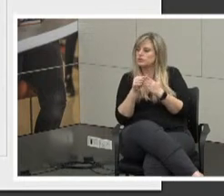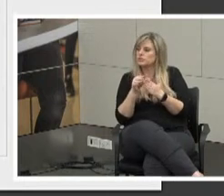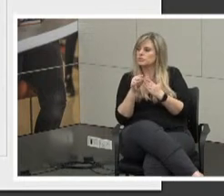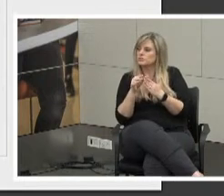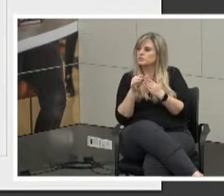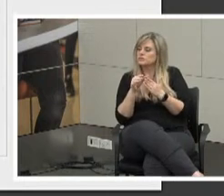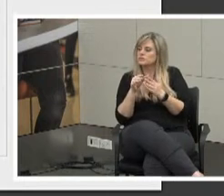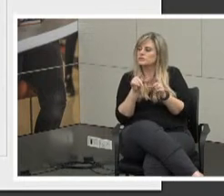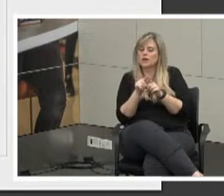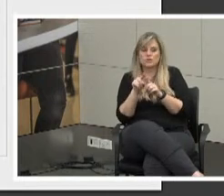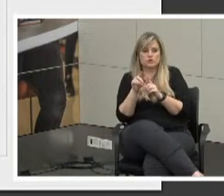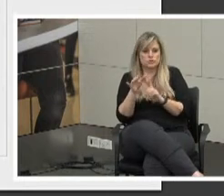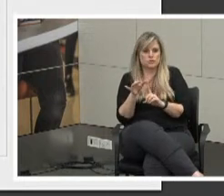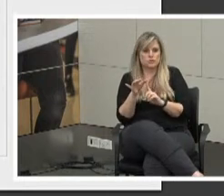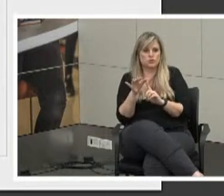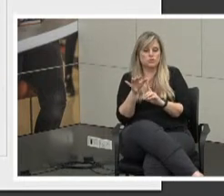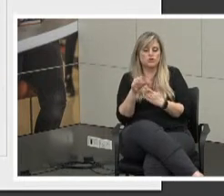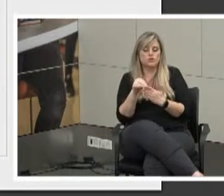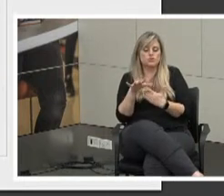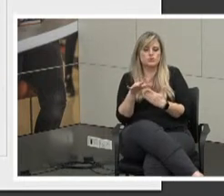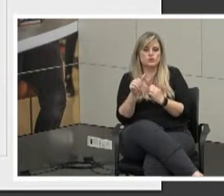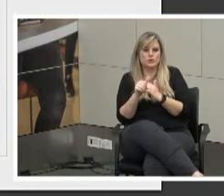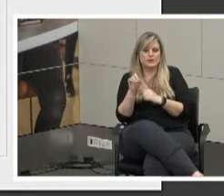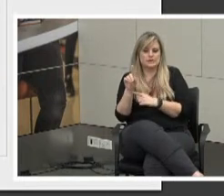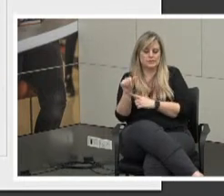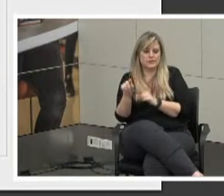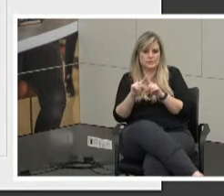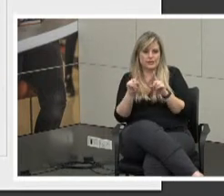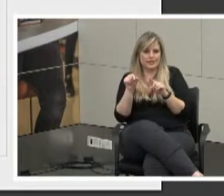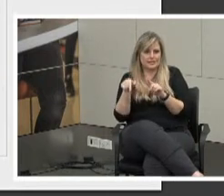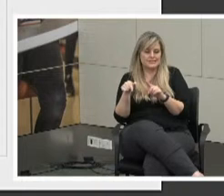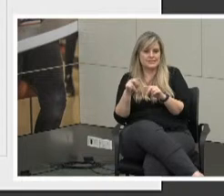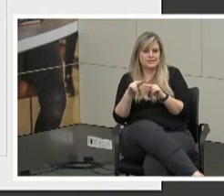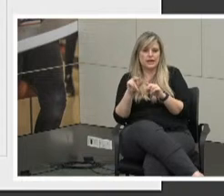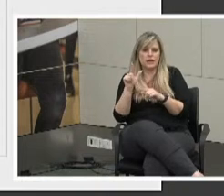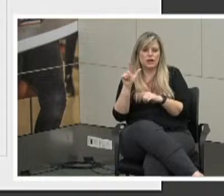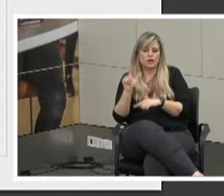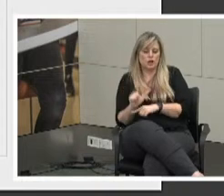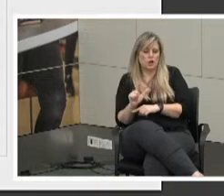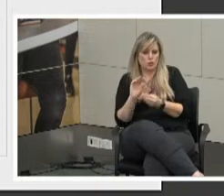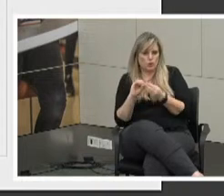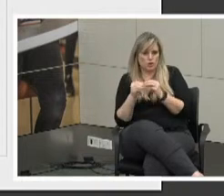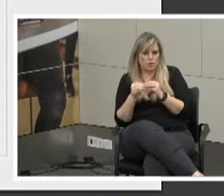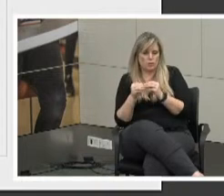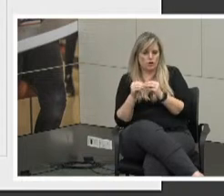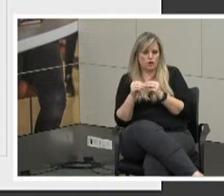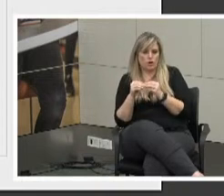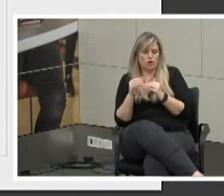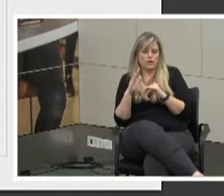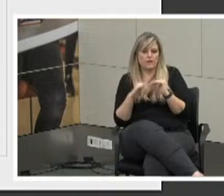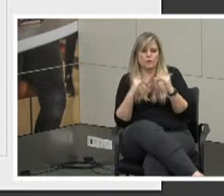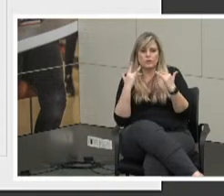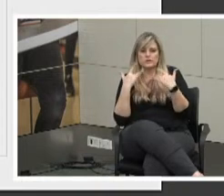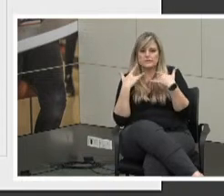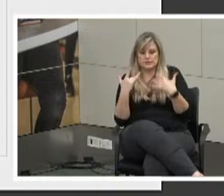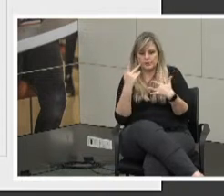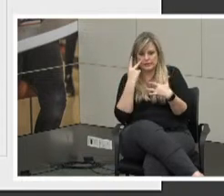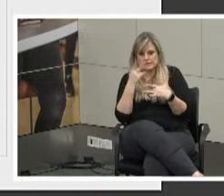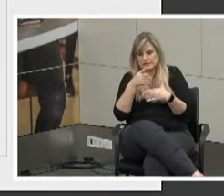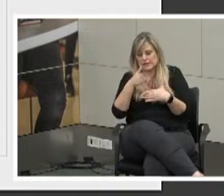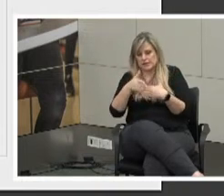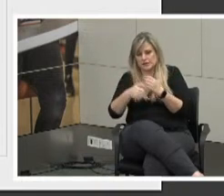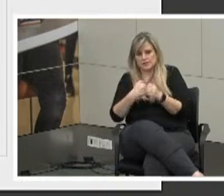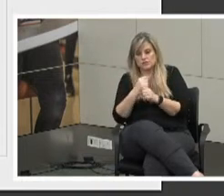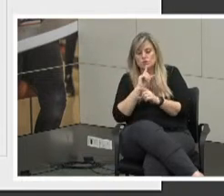with um disabilities but again this is a lower Inc count than what we would typically see by the end of the year so we're uh really waiting on